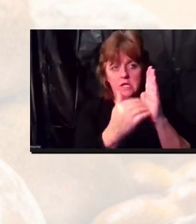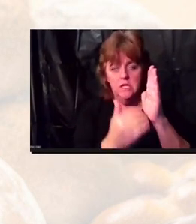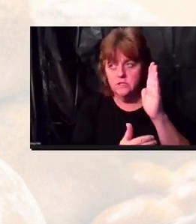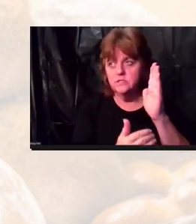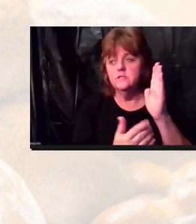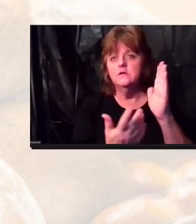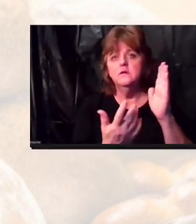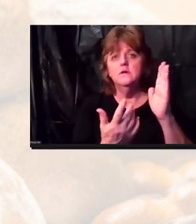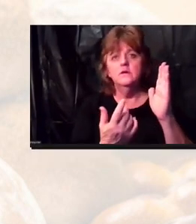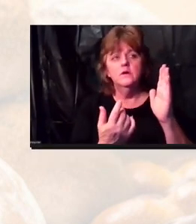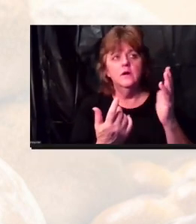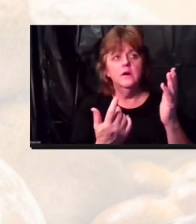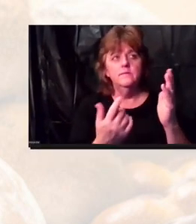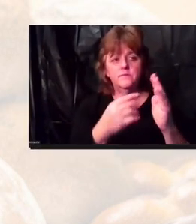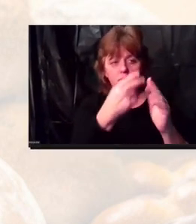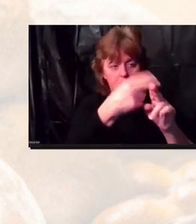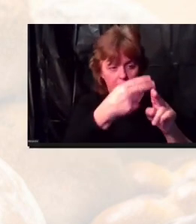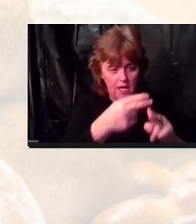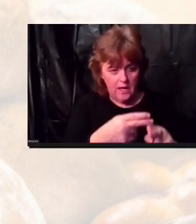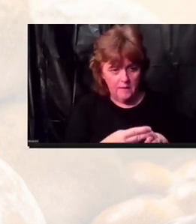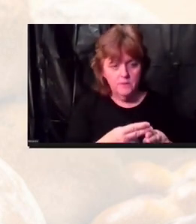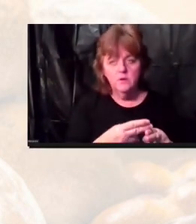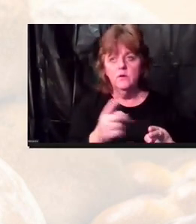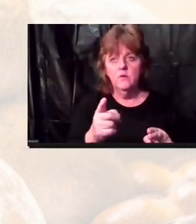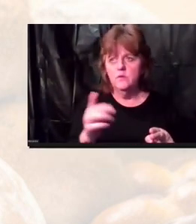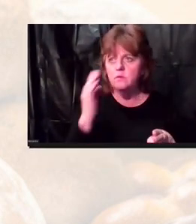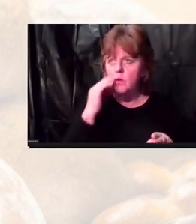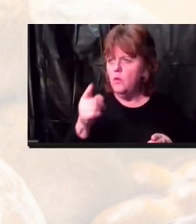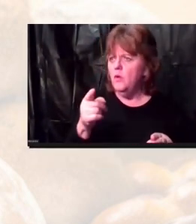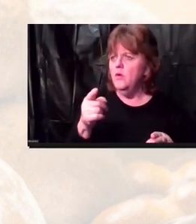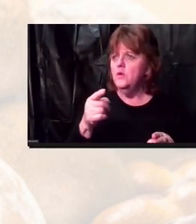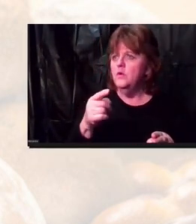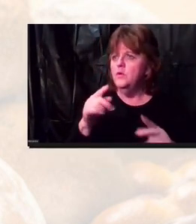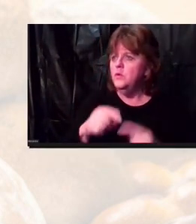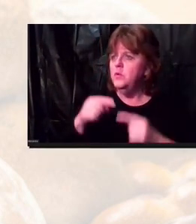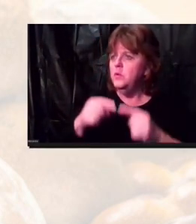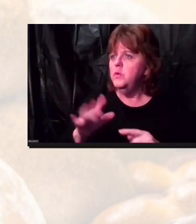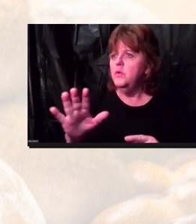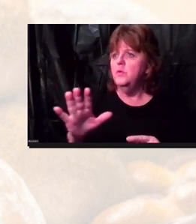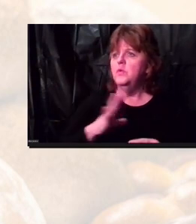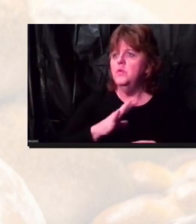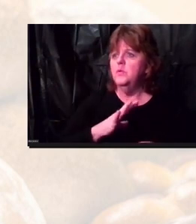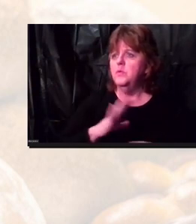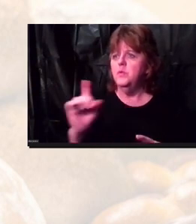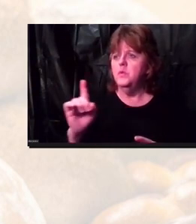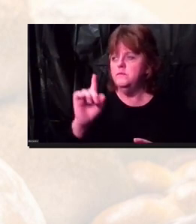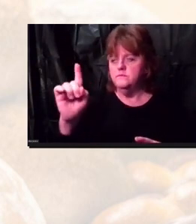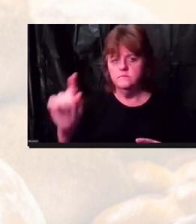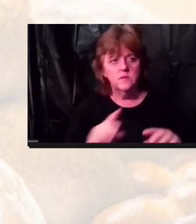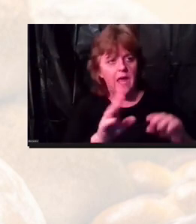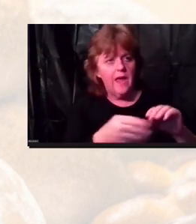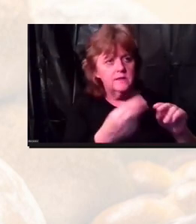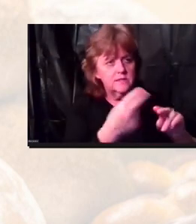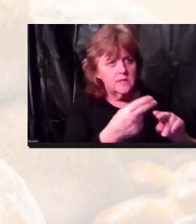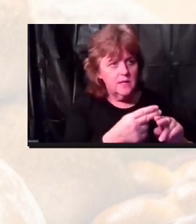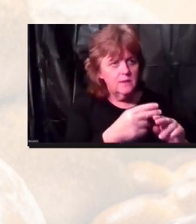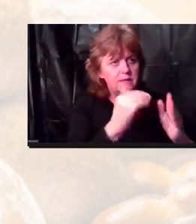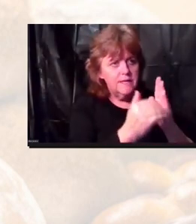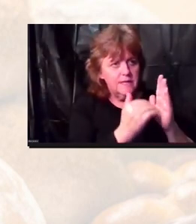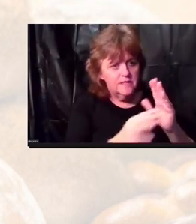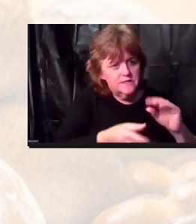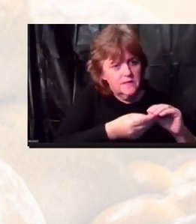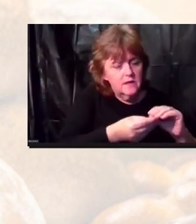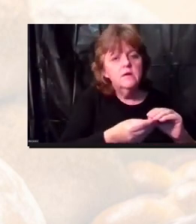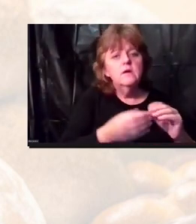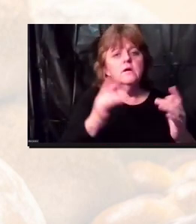or life circumstances, if you want to add someone to the list, please contact